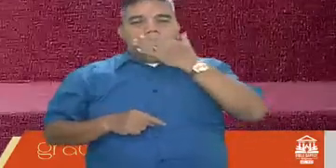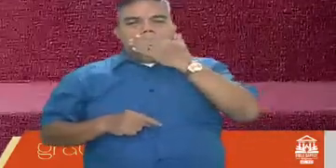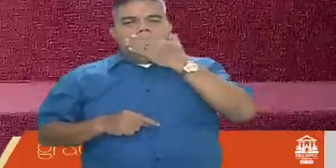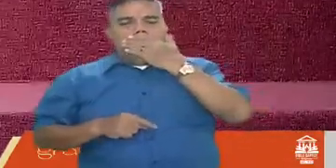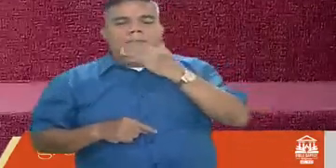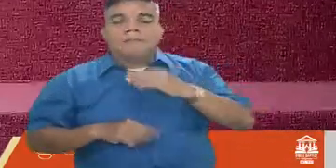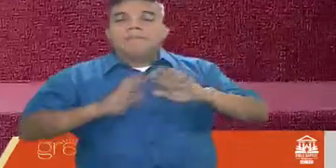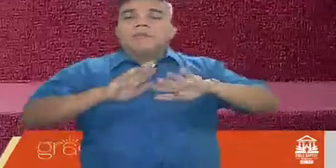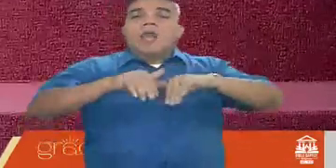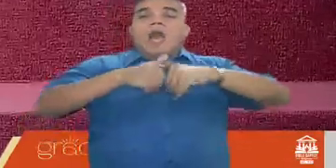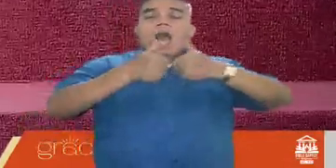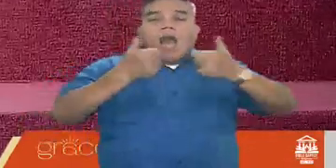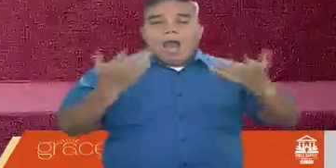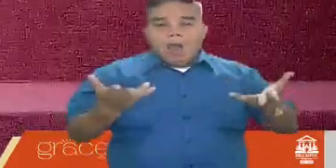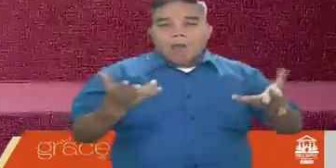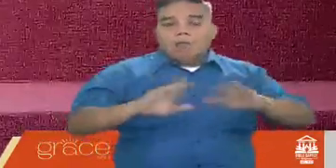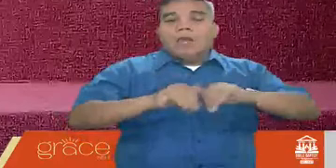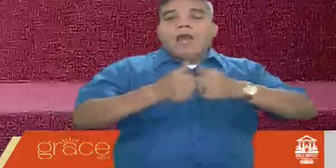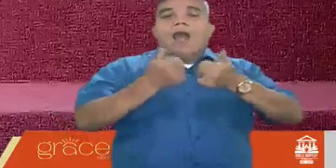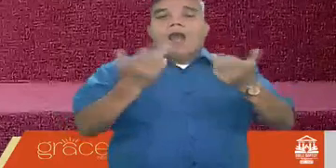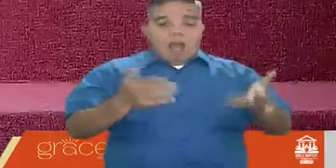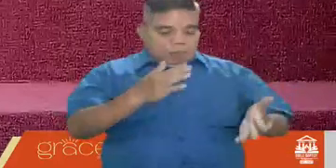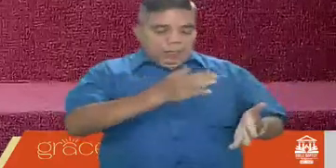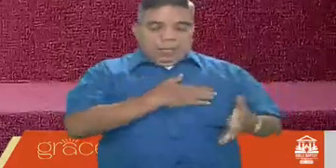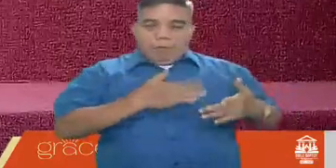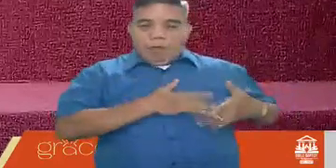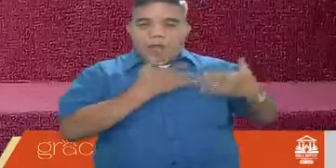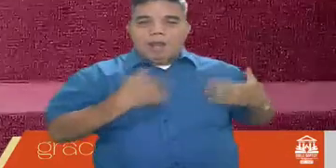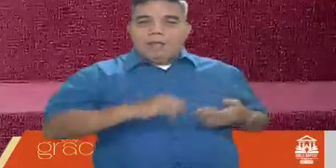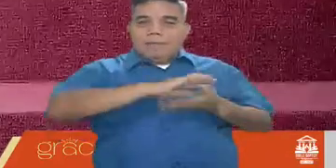pagpaluag, maluagan ang iyang paggrip ba?